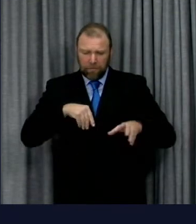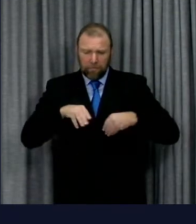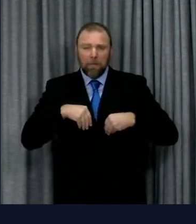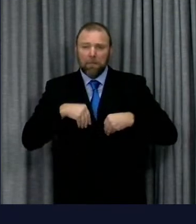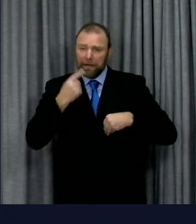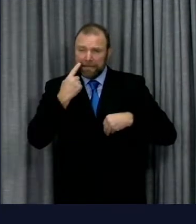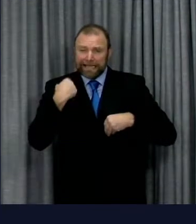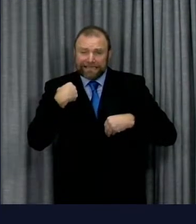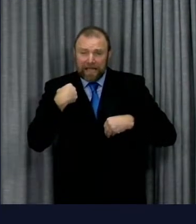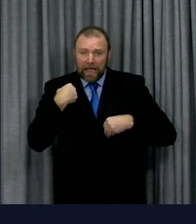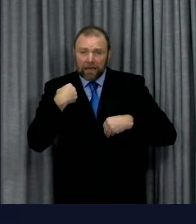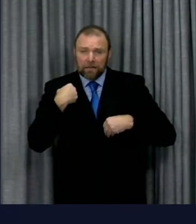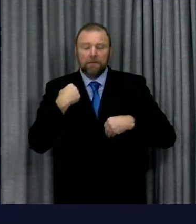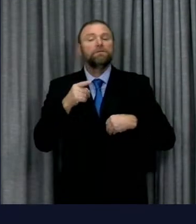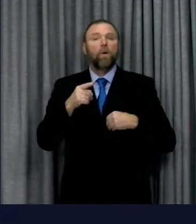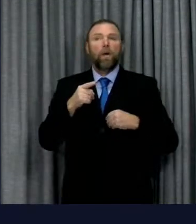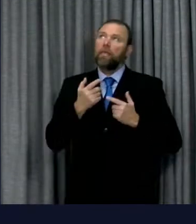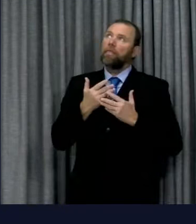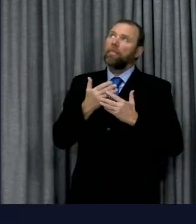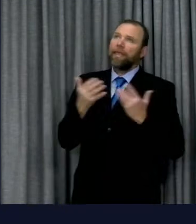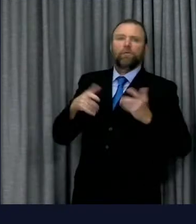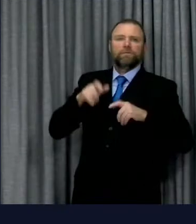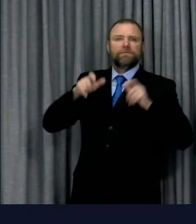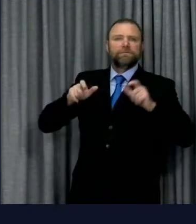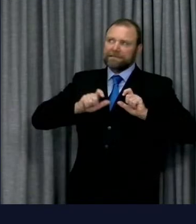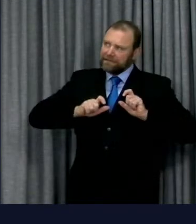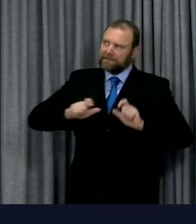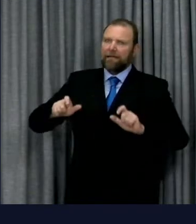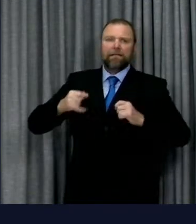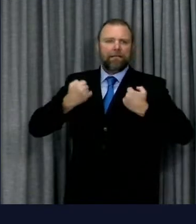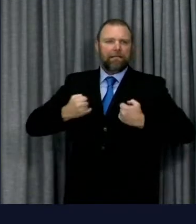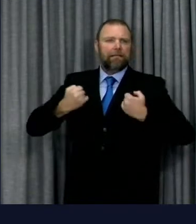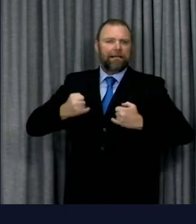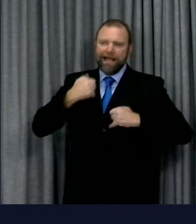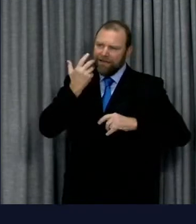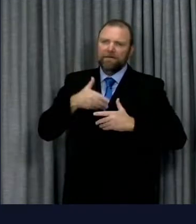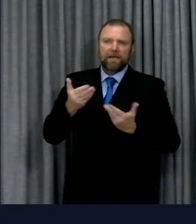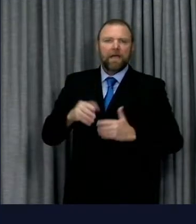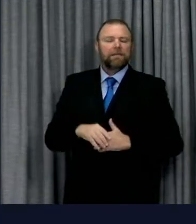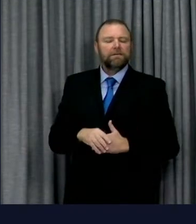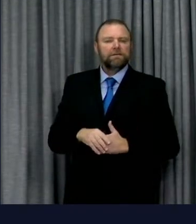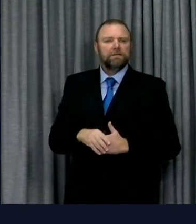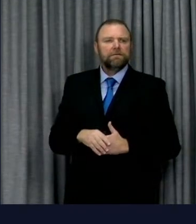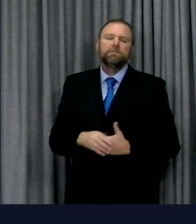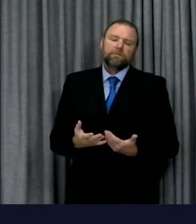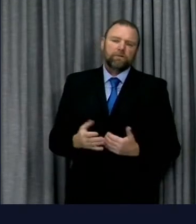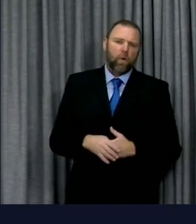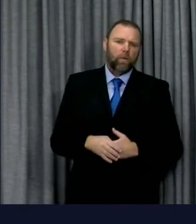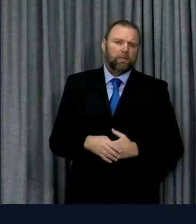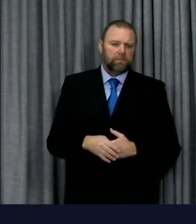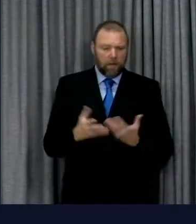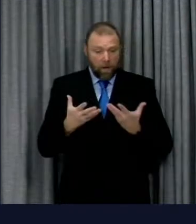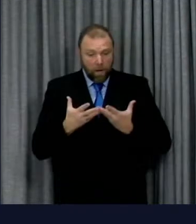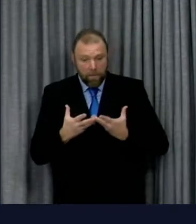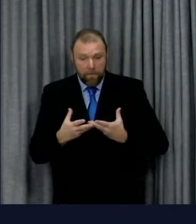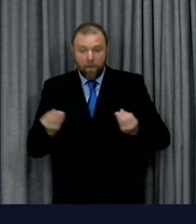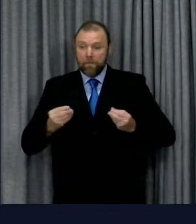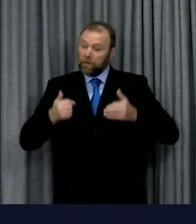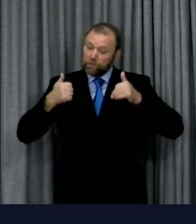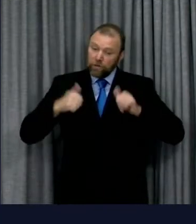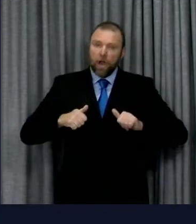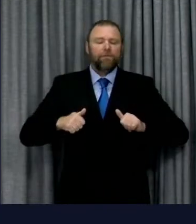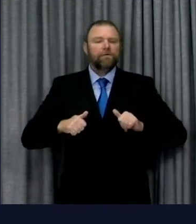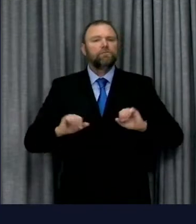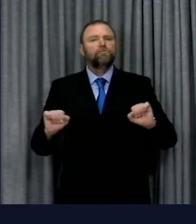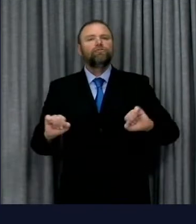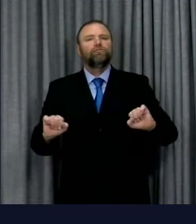yesterday, and thousands of people continue to fall ill every day. We're not out of the woods on coronavirus